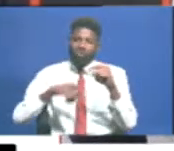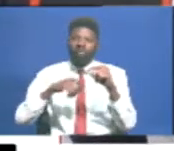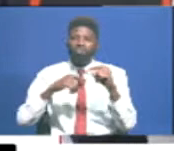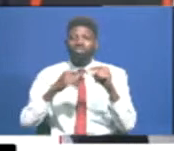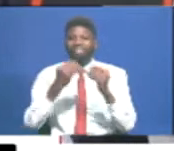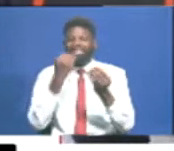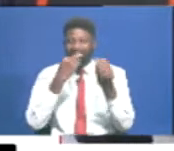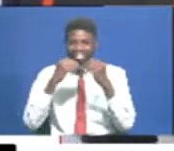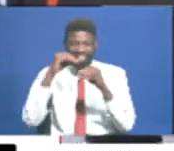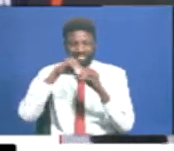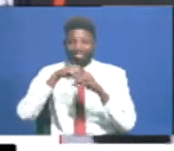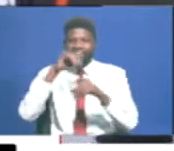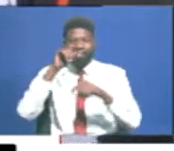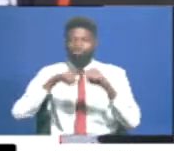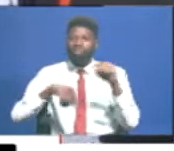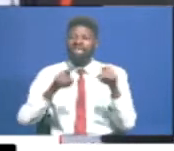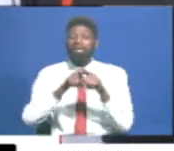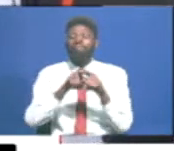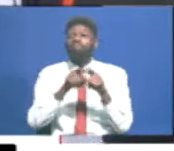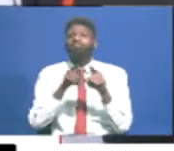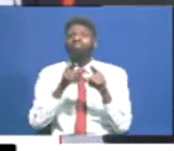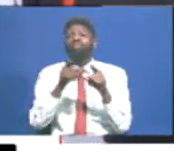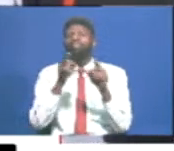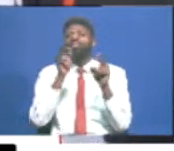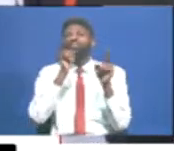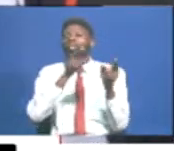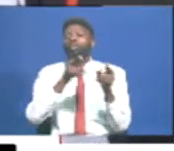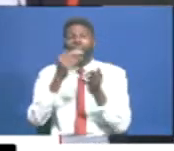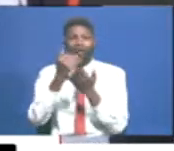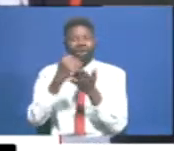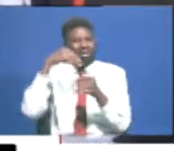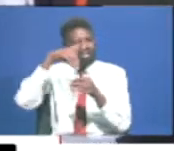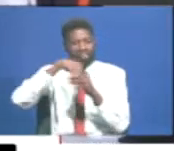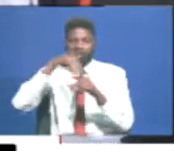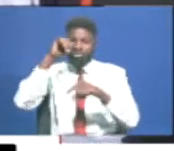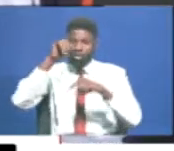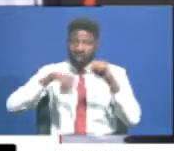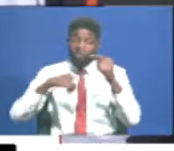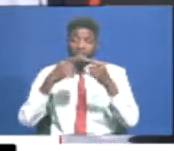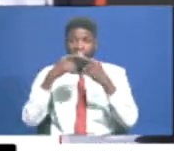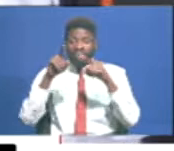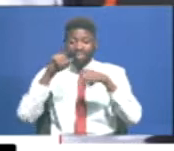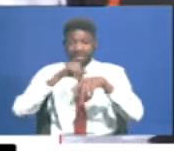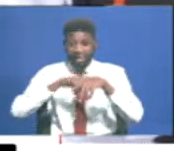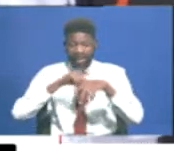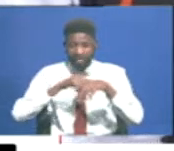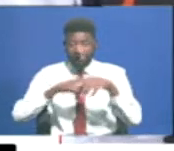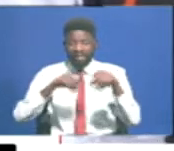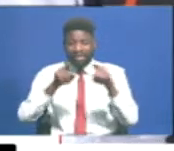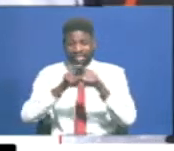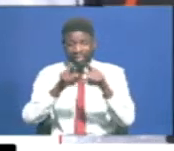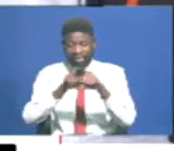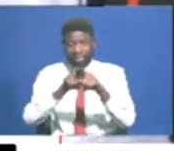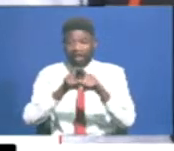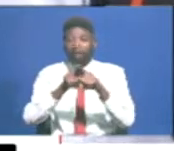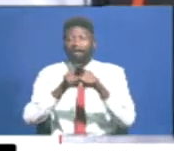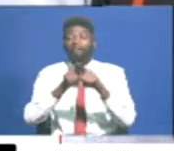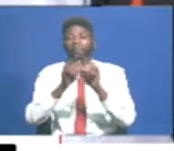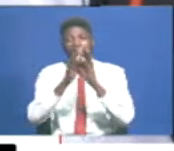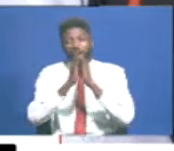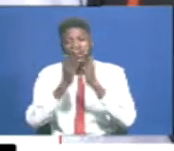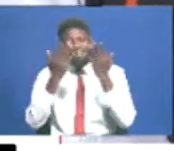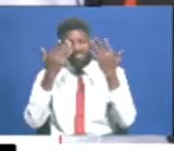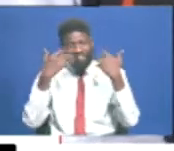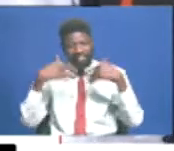do secular programs in there. But now when you release it, it's ready for demolition. It's